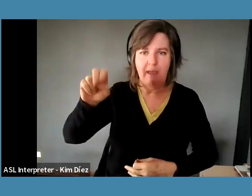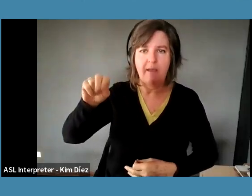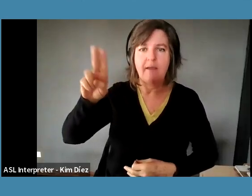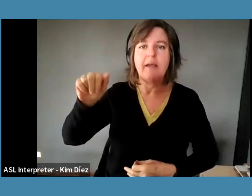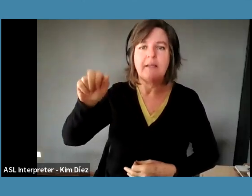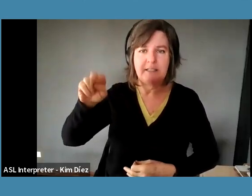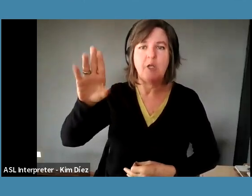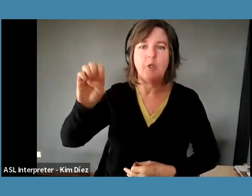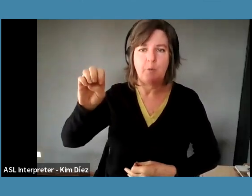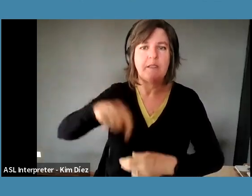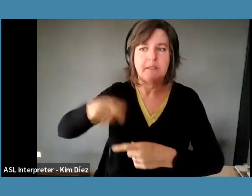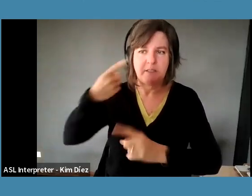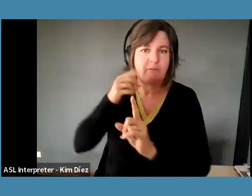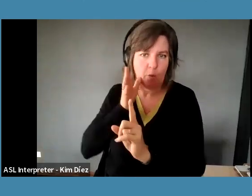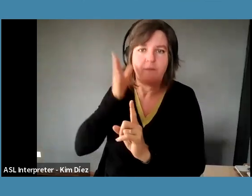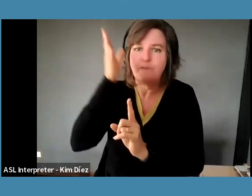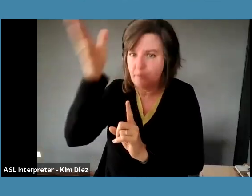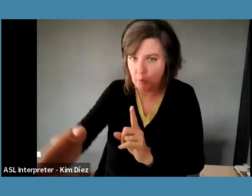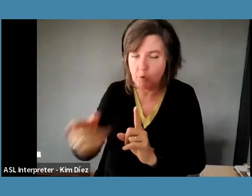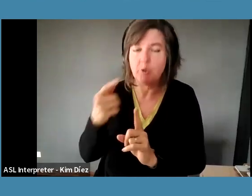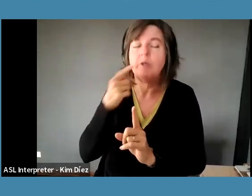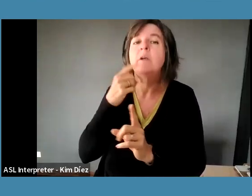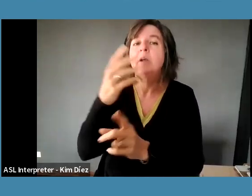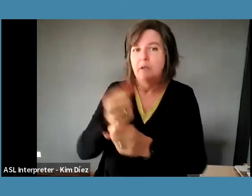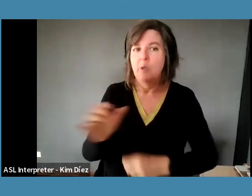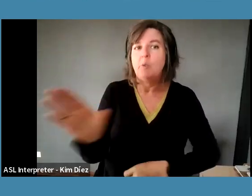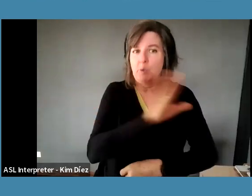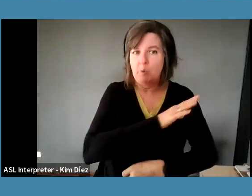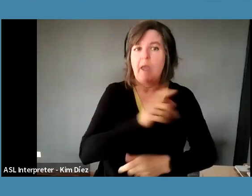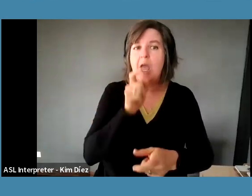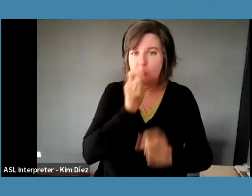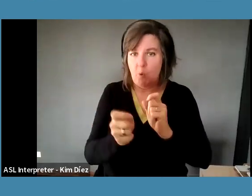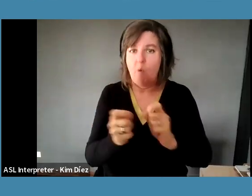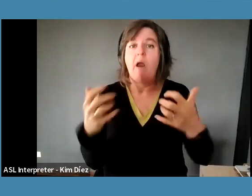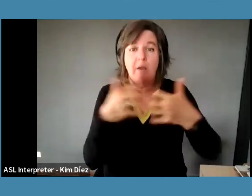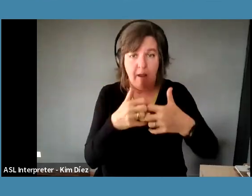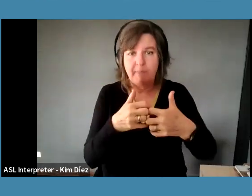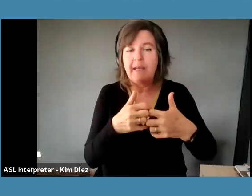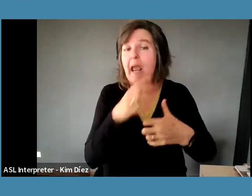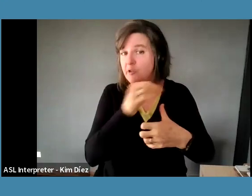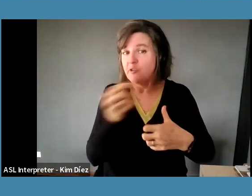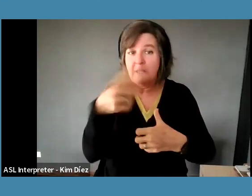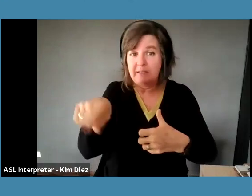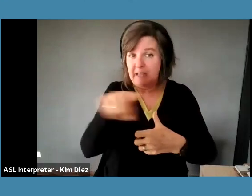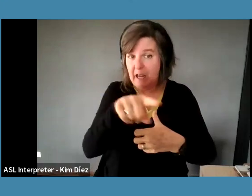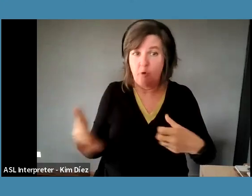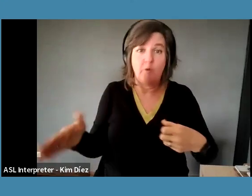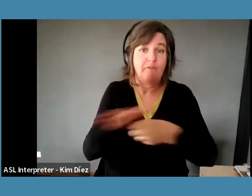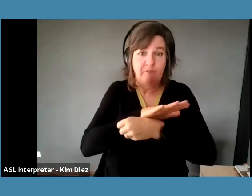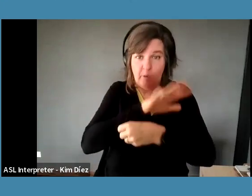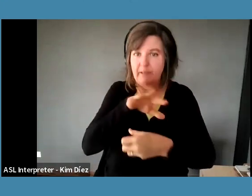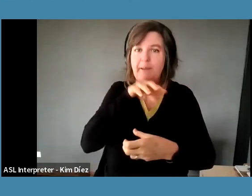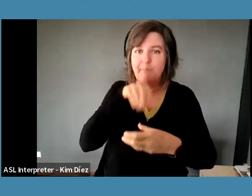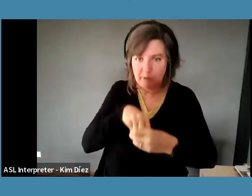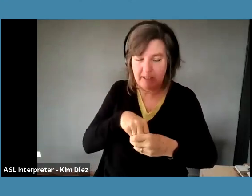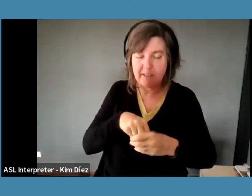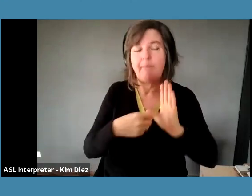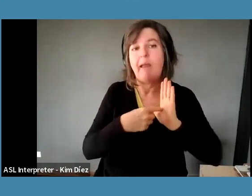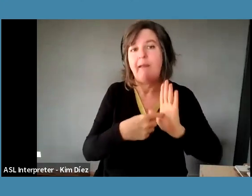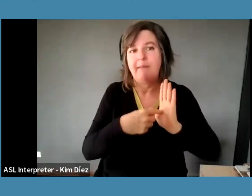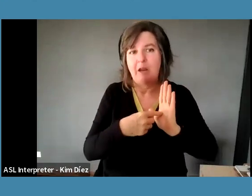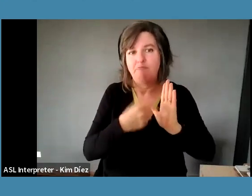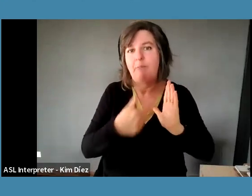in the future, so that you can have your accommodations and make sure you're able to fully participate, and represent